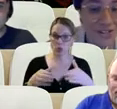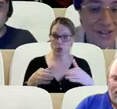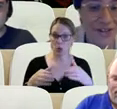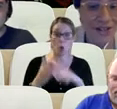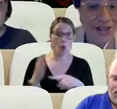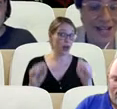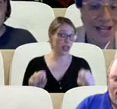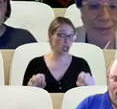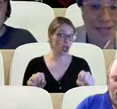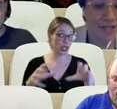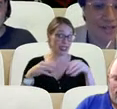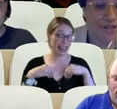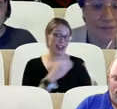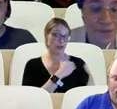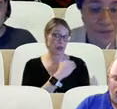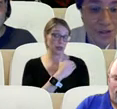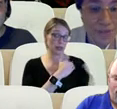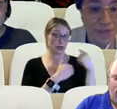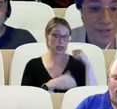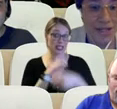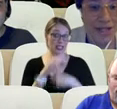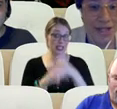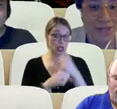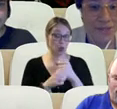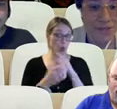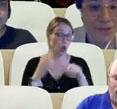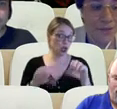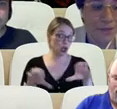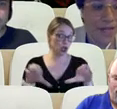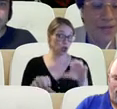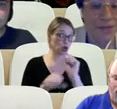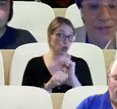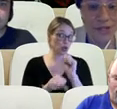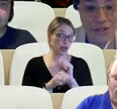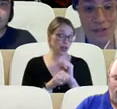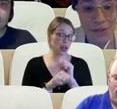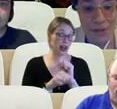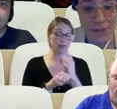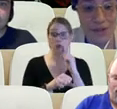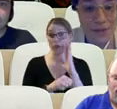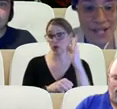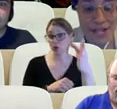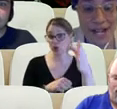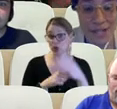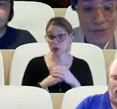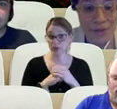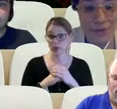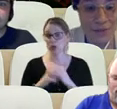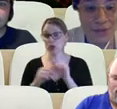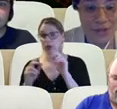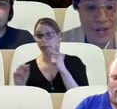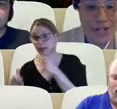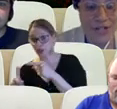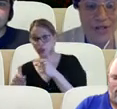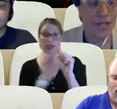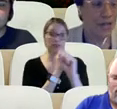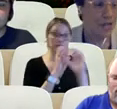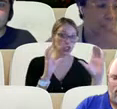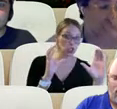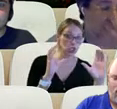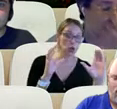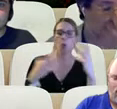on this year and into the future. So beyond the mission and vision, what are the brass tacks? What are we trying